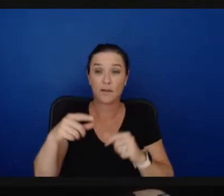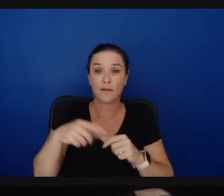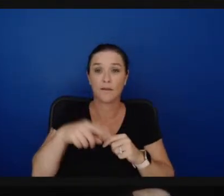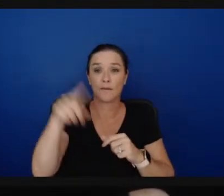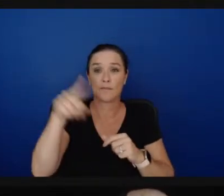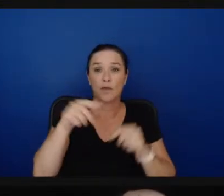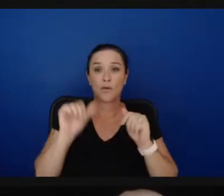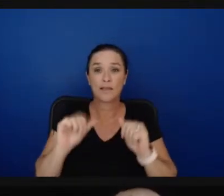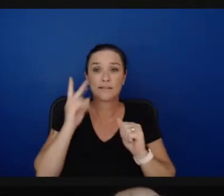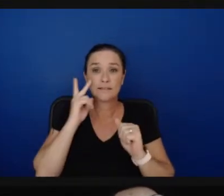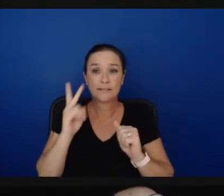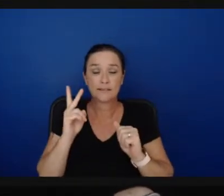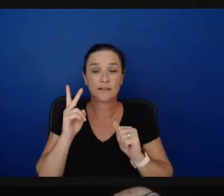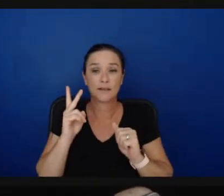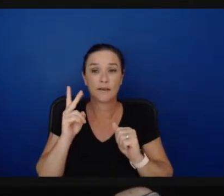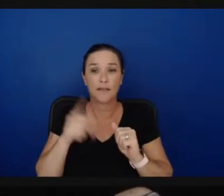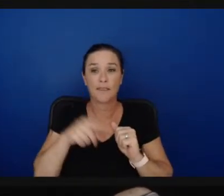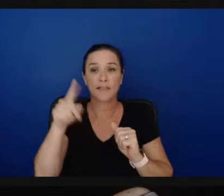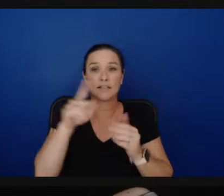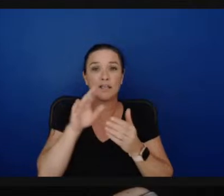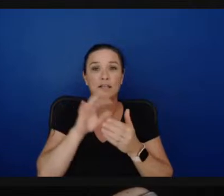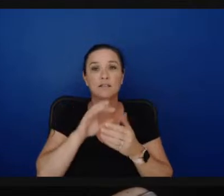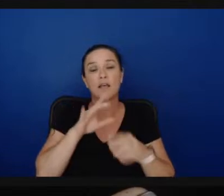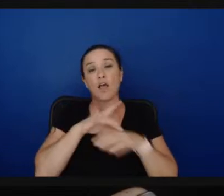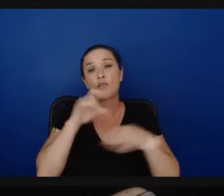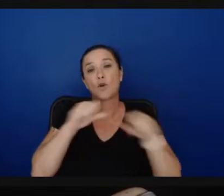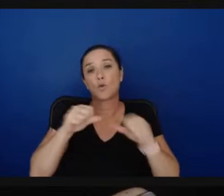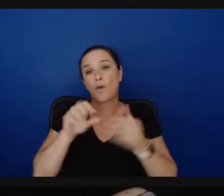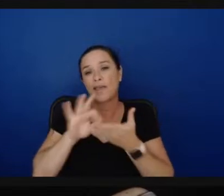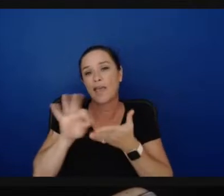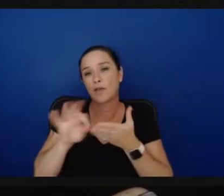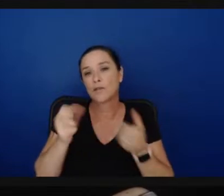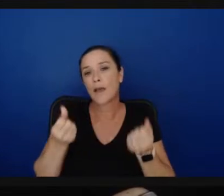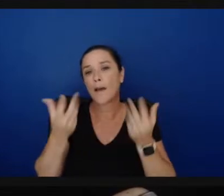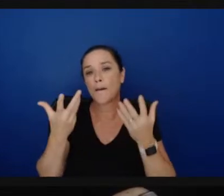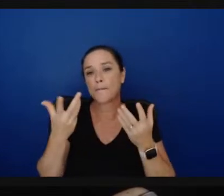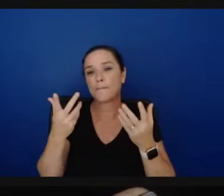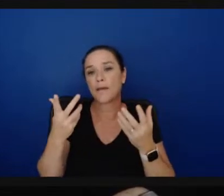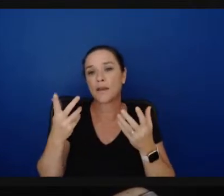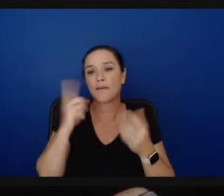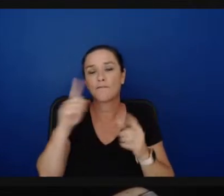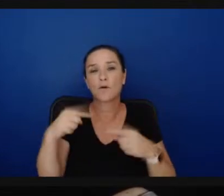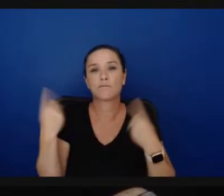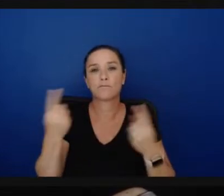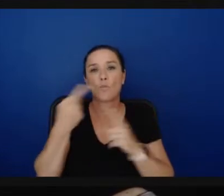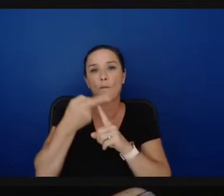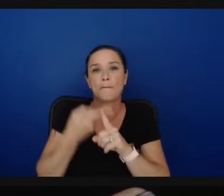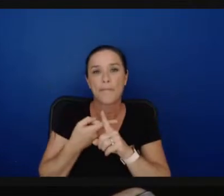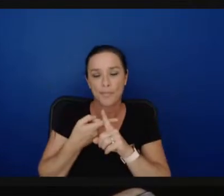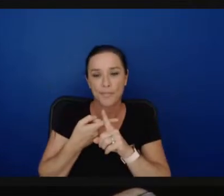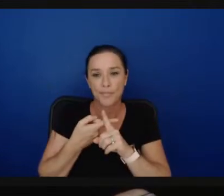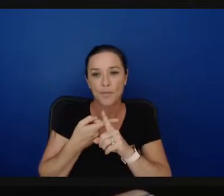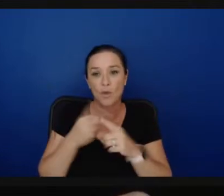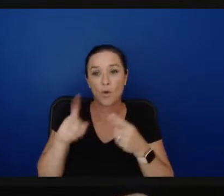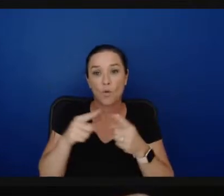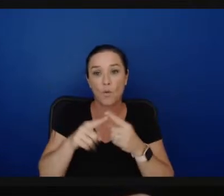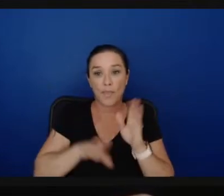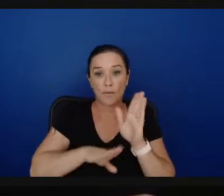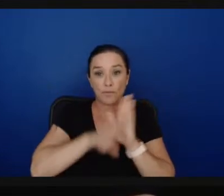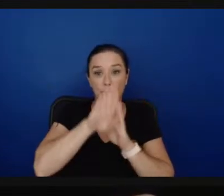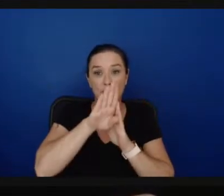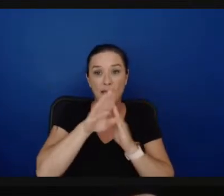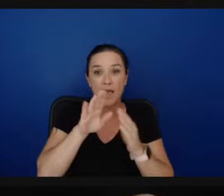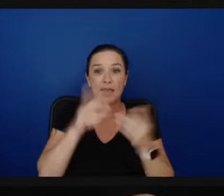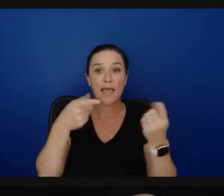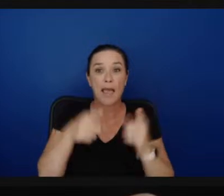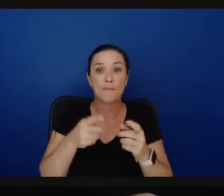We can see that this is the earthquake counts. How many earthquakes over the last month? When a line is steep, they're happening really fast. When